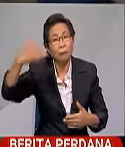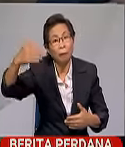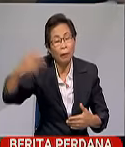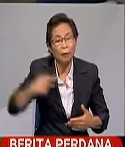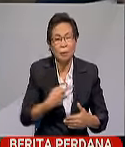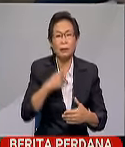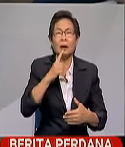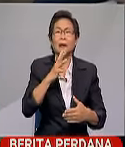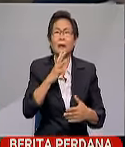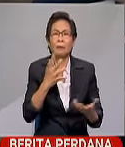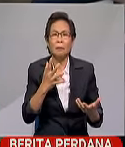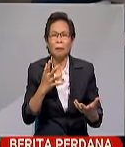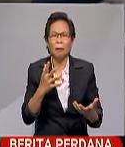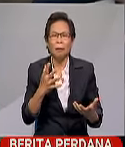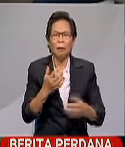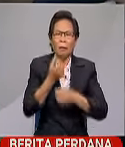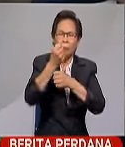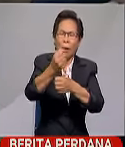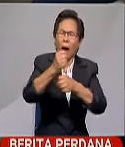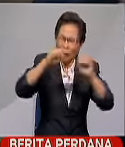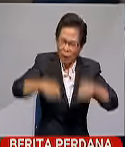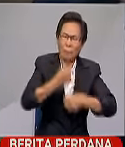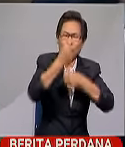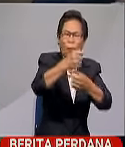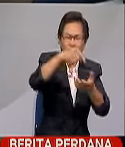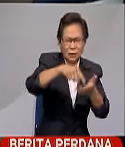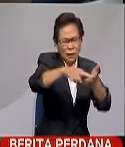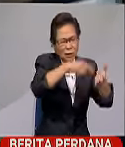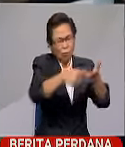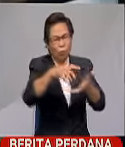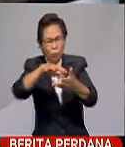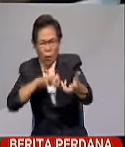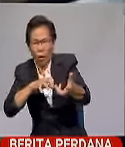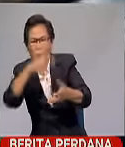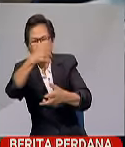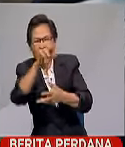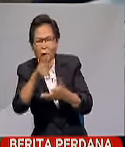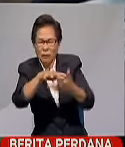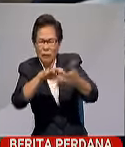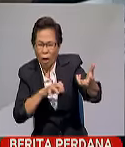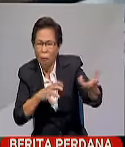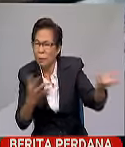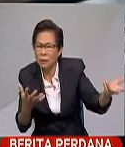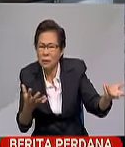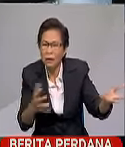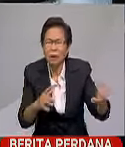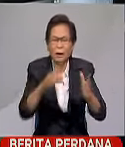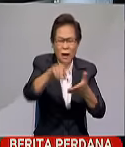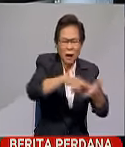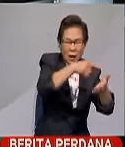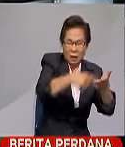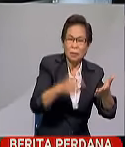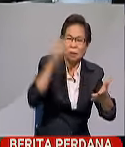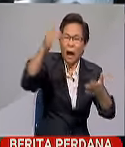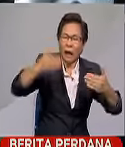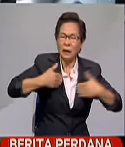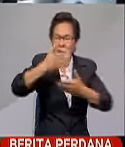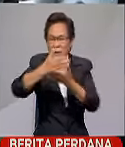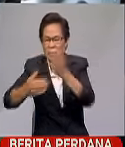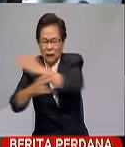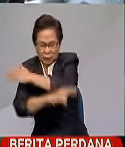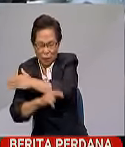nanti kelak, I can do the protest too. But this election also will be destroyed, you know. Because you can imagine, election after election, mungkin nanti ada setengah-setengah negeri